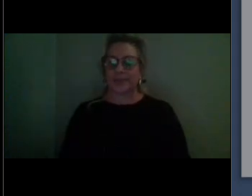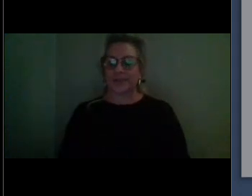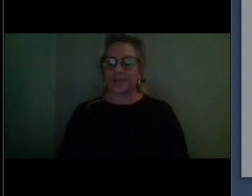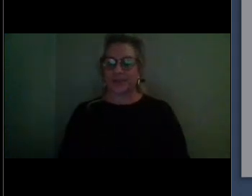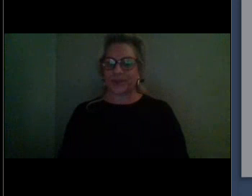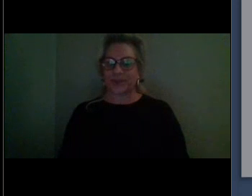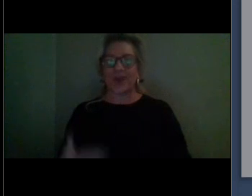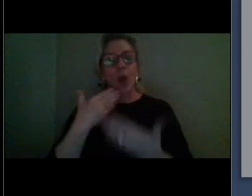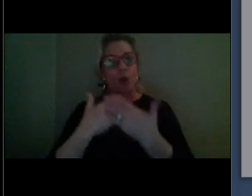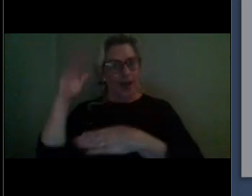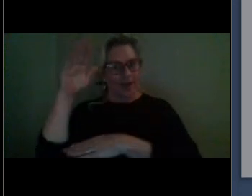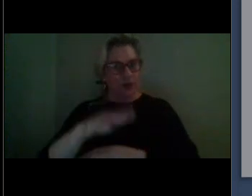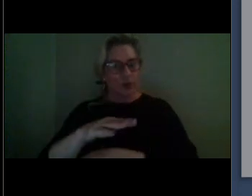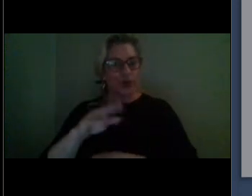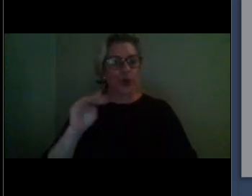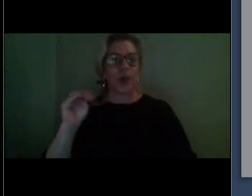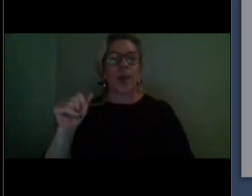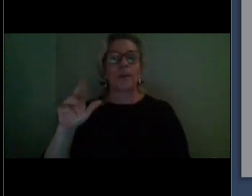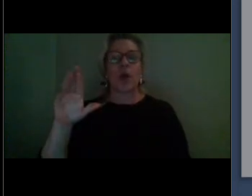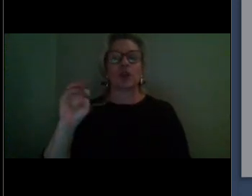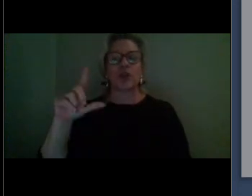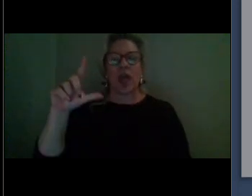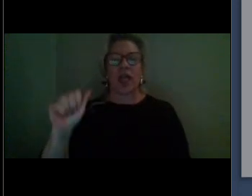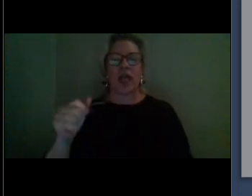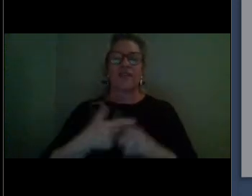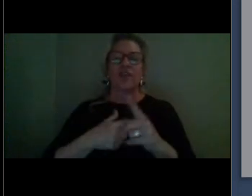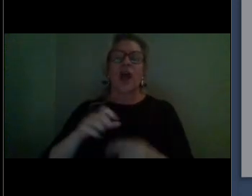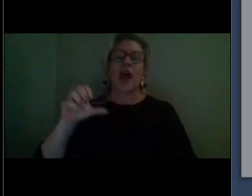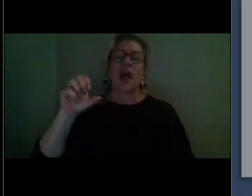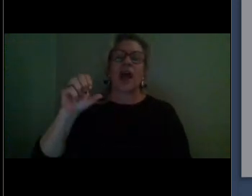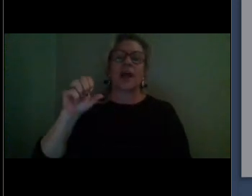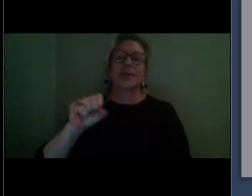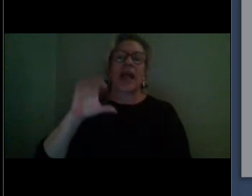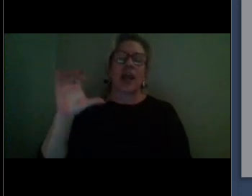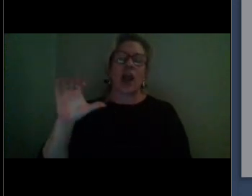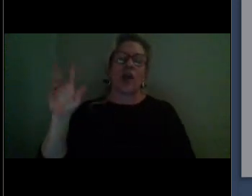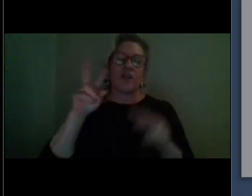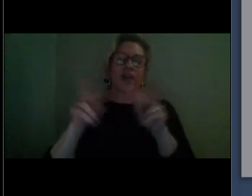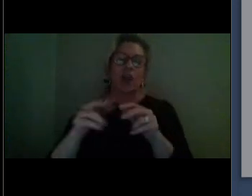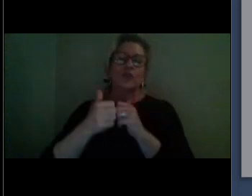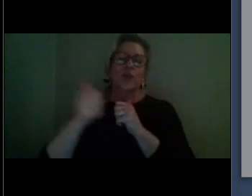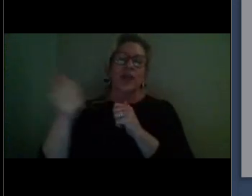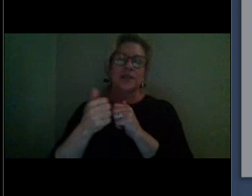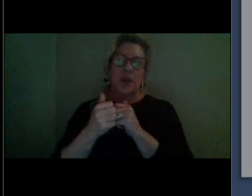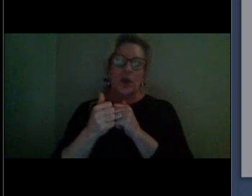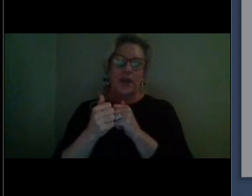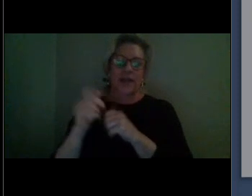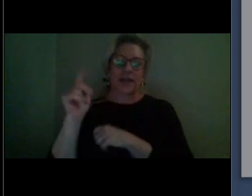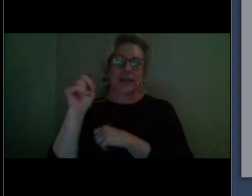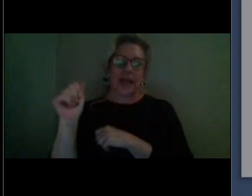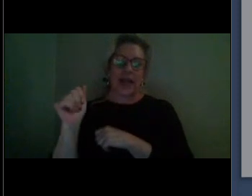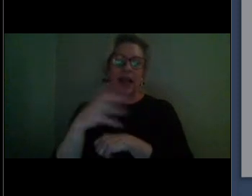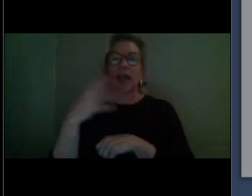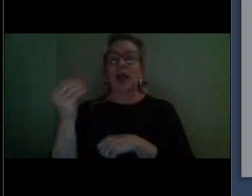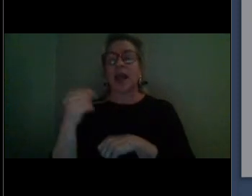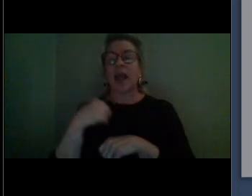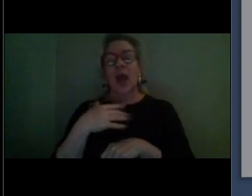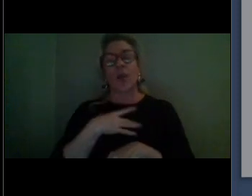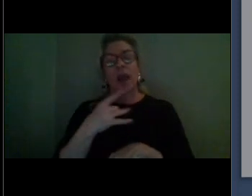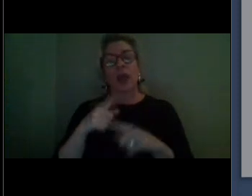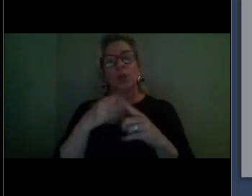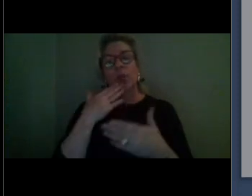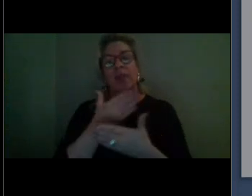Good afternoon. This is Marcella Renzi from the Santa Clara Valley Transportation Authority, VTA. And I would like to